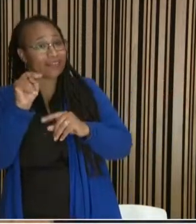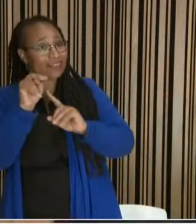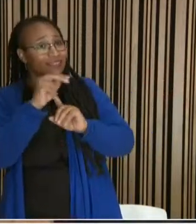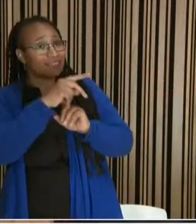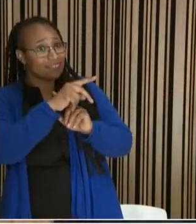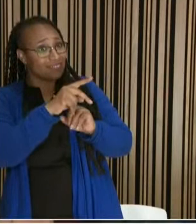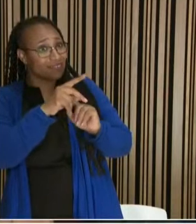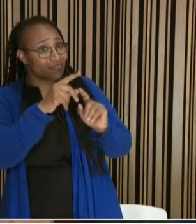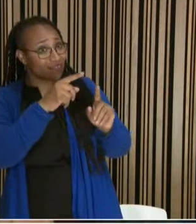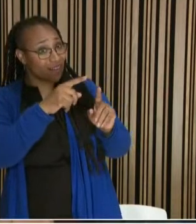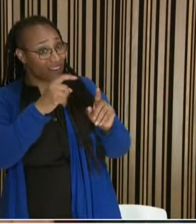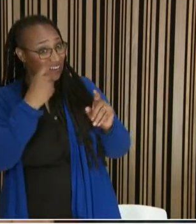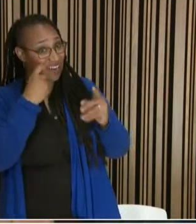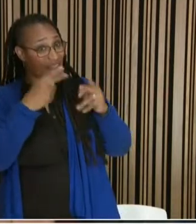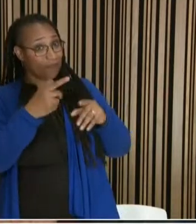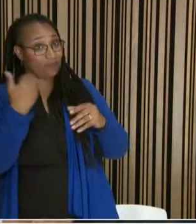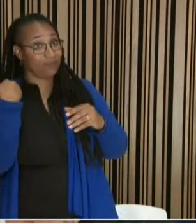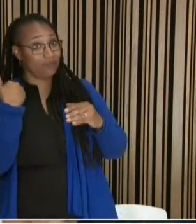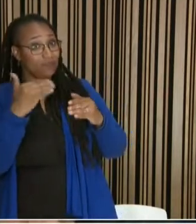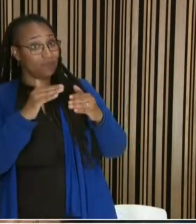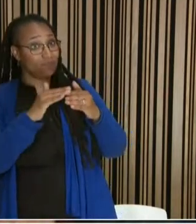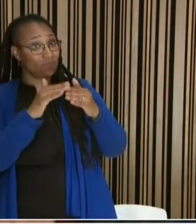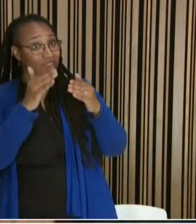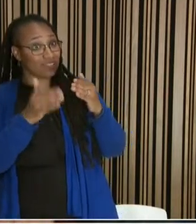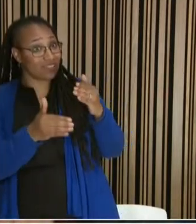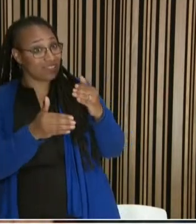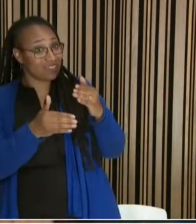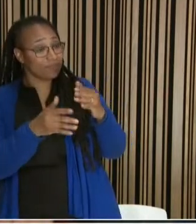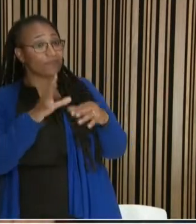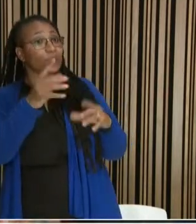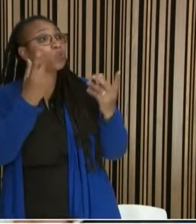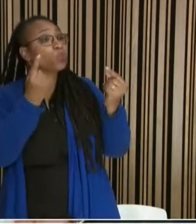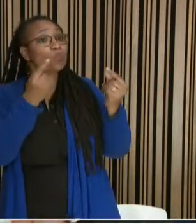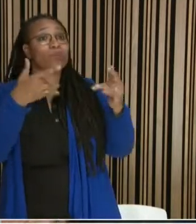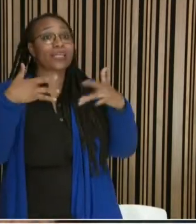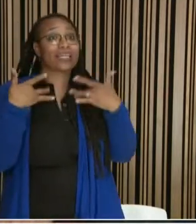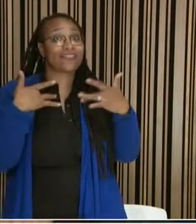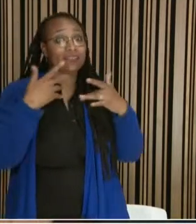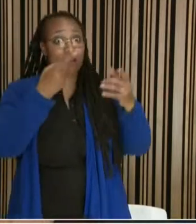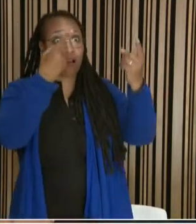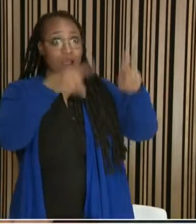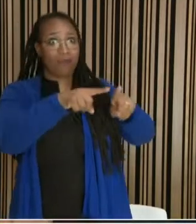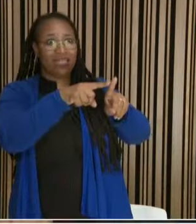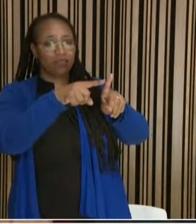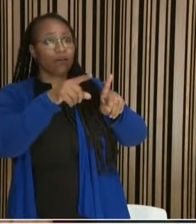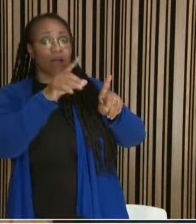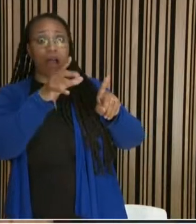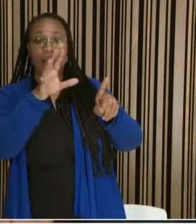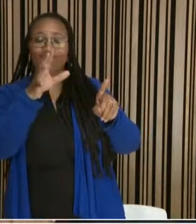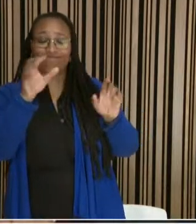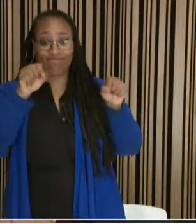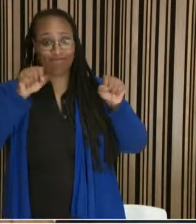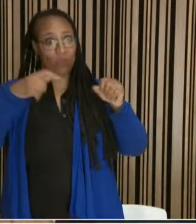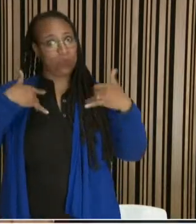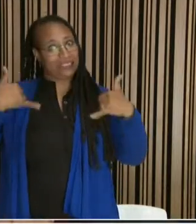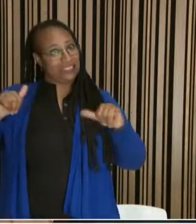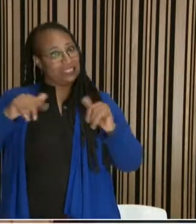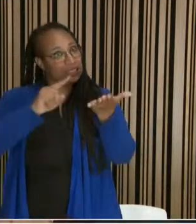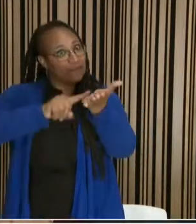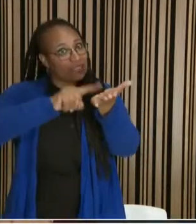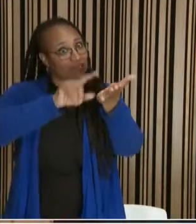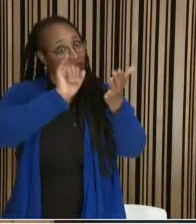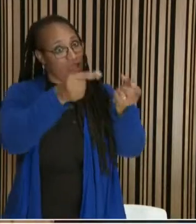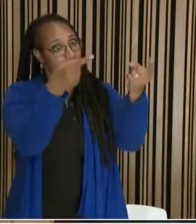Internal Affairs, we're investigating that case. It's unfortunately someone lost their life, but as we do in